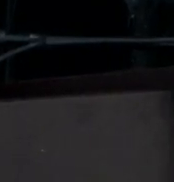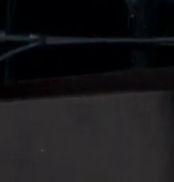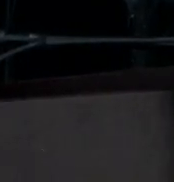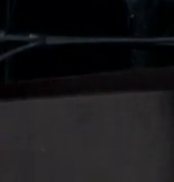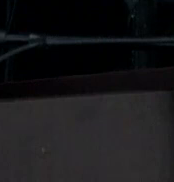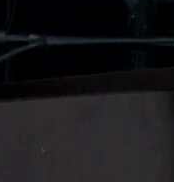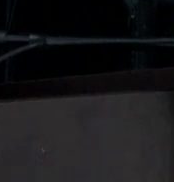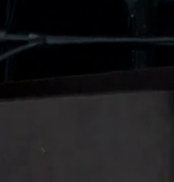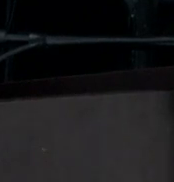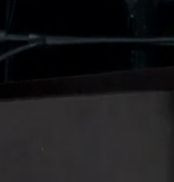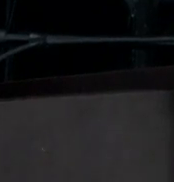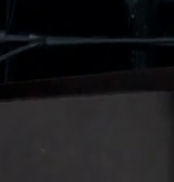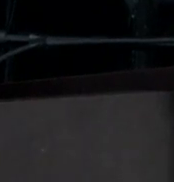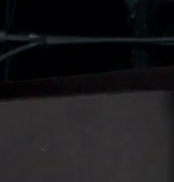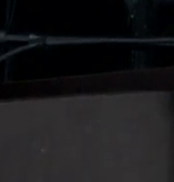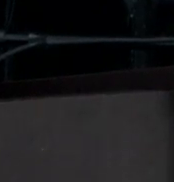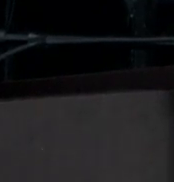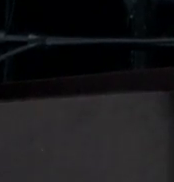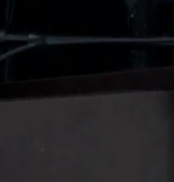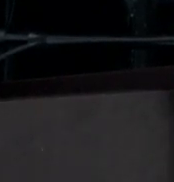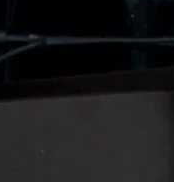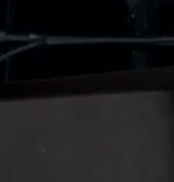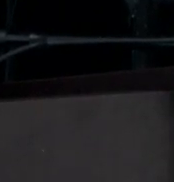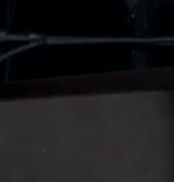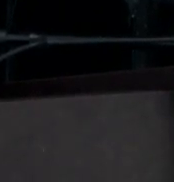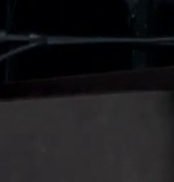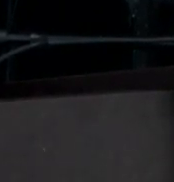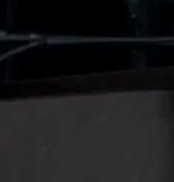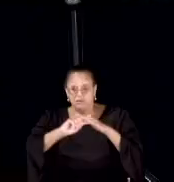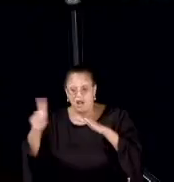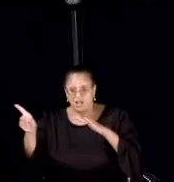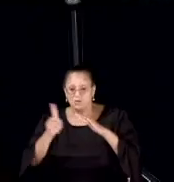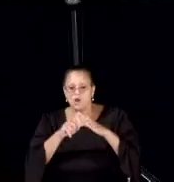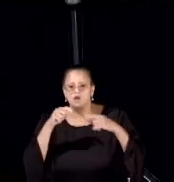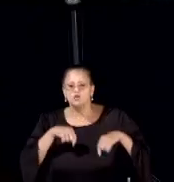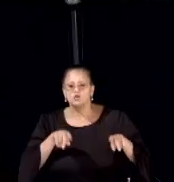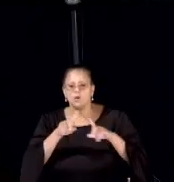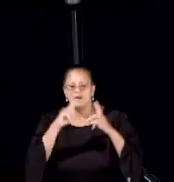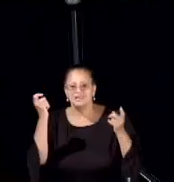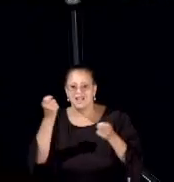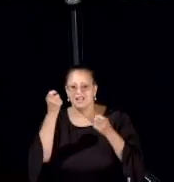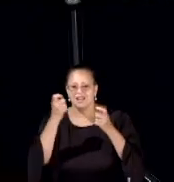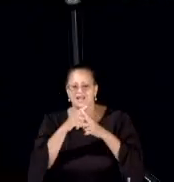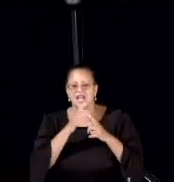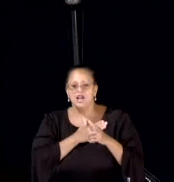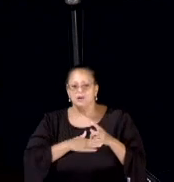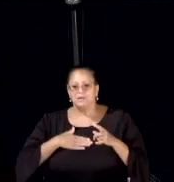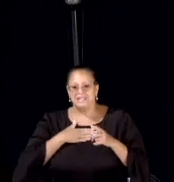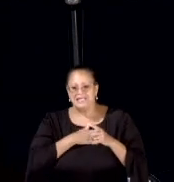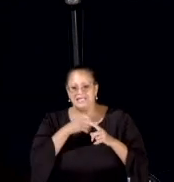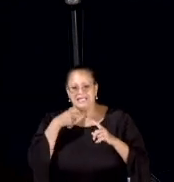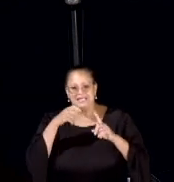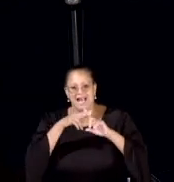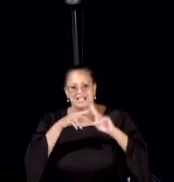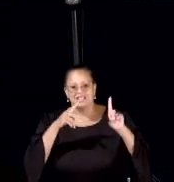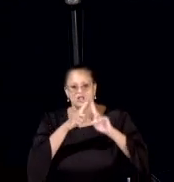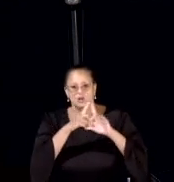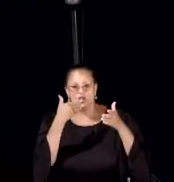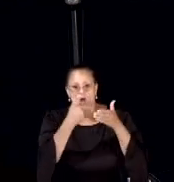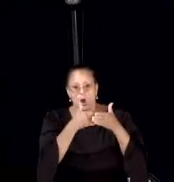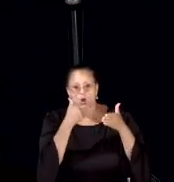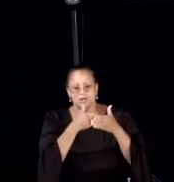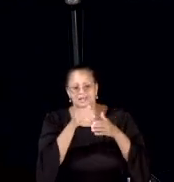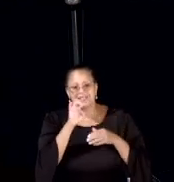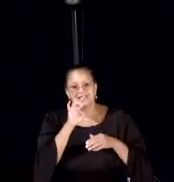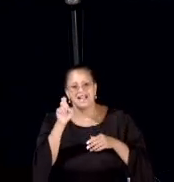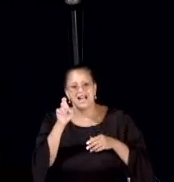plan. If there is a need to evacuate during today's ceremony, please exit the pavilion through the nearest exit and seek the